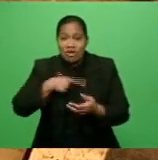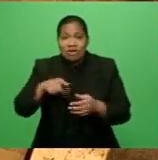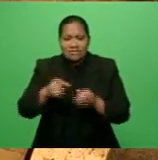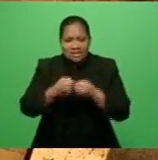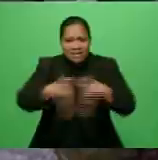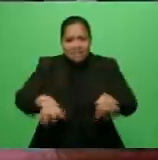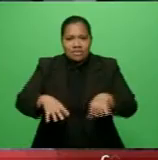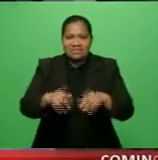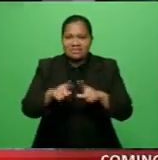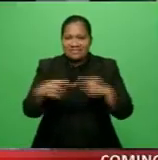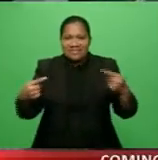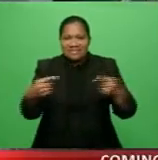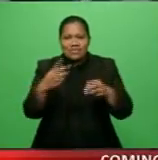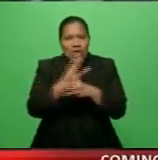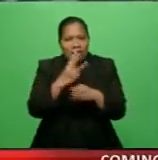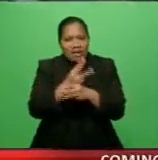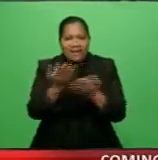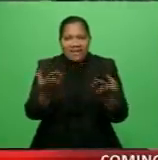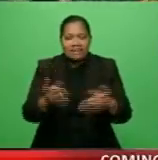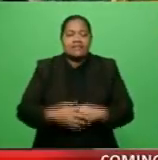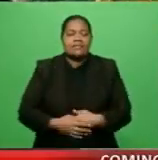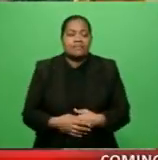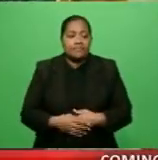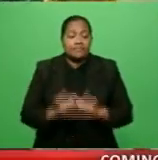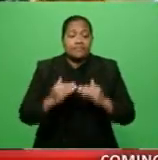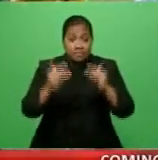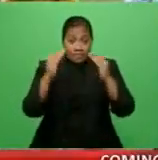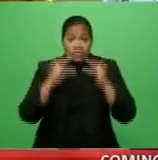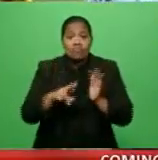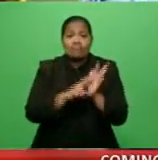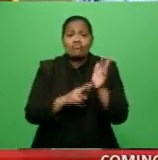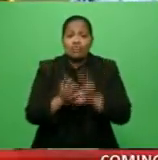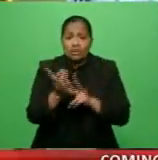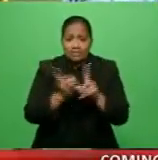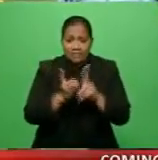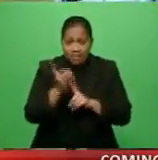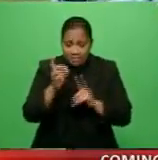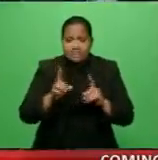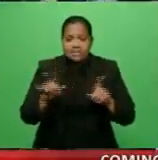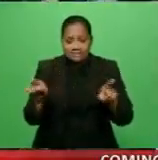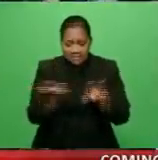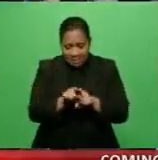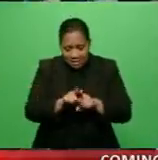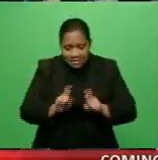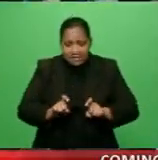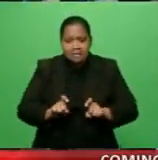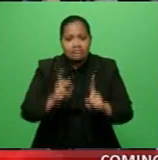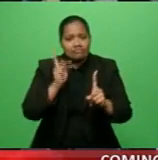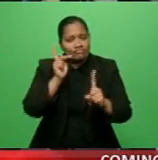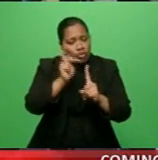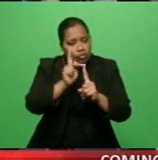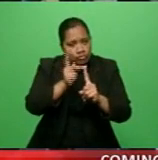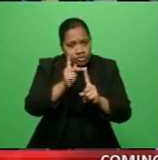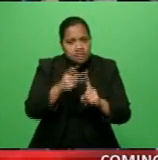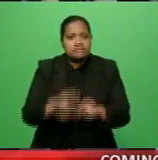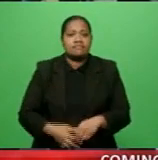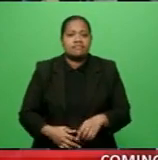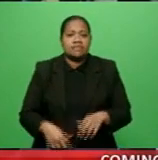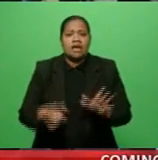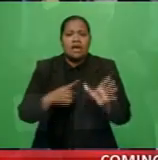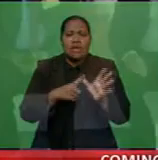News. Up ahead, rural development remains a priority, and Arya Sabha